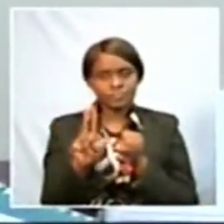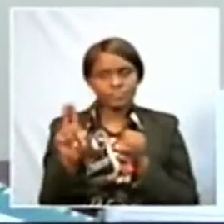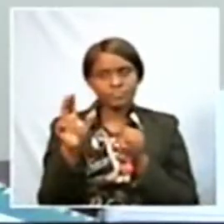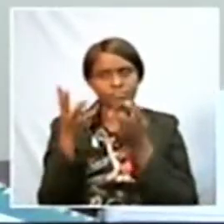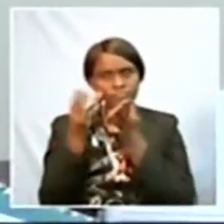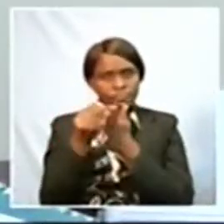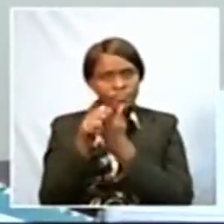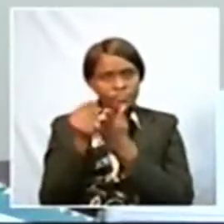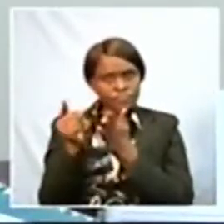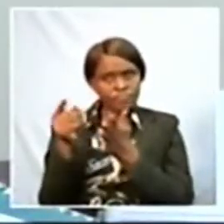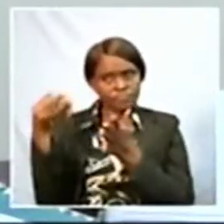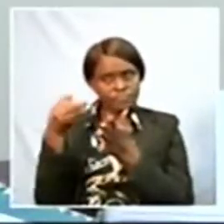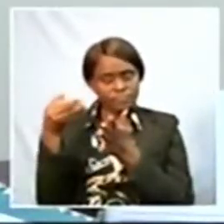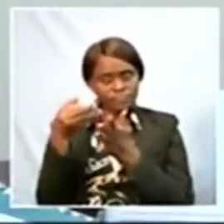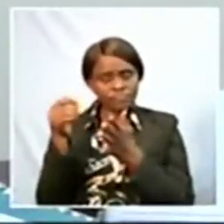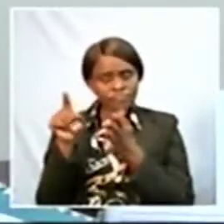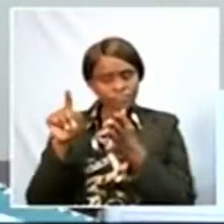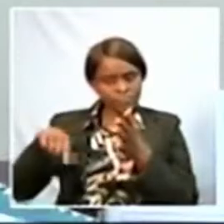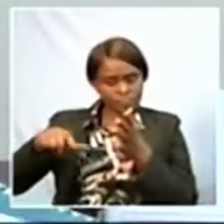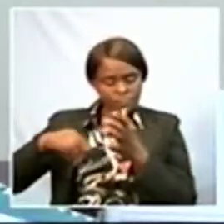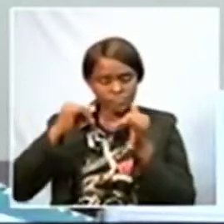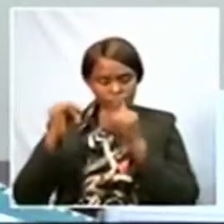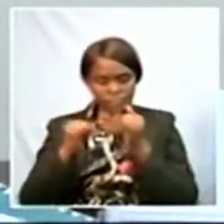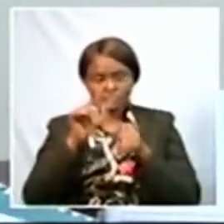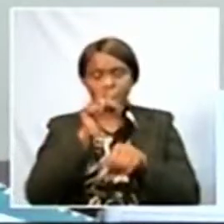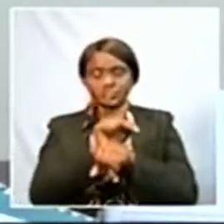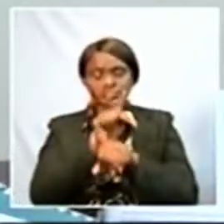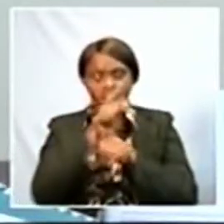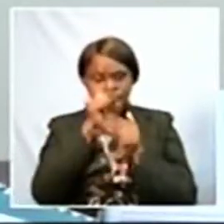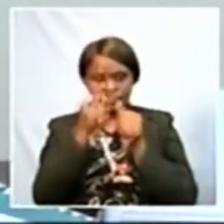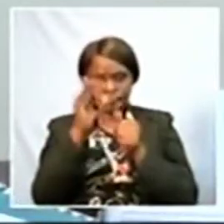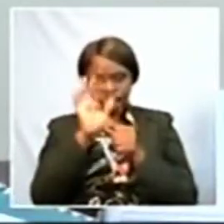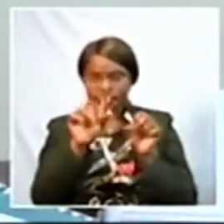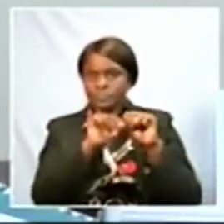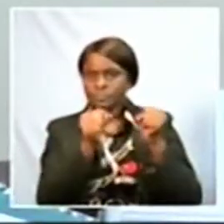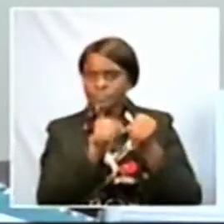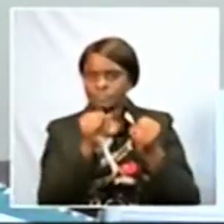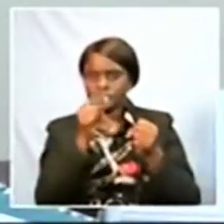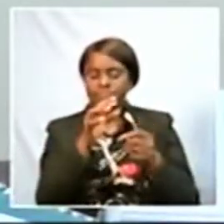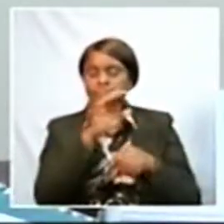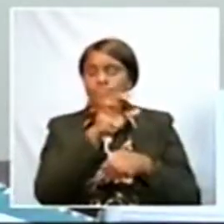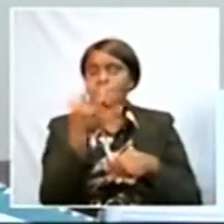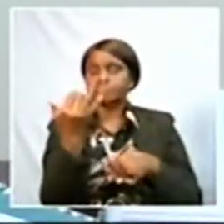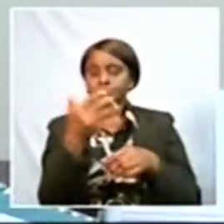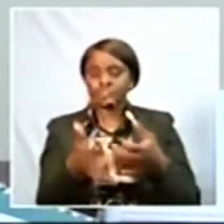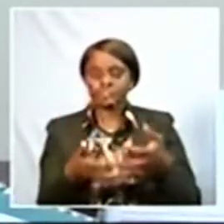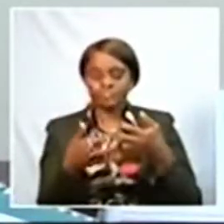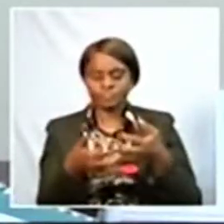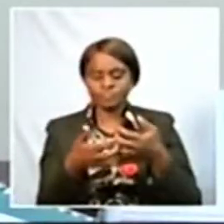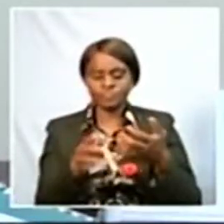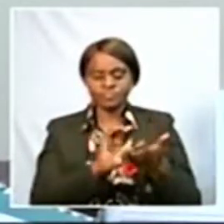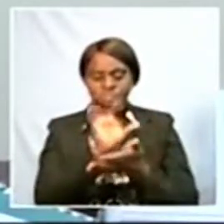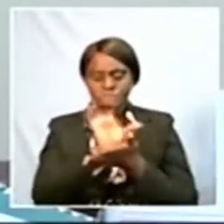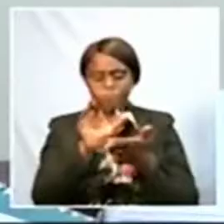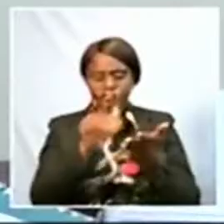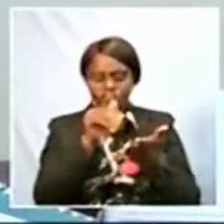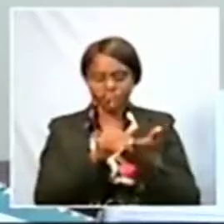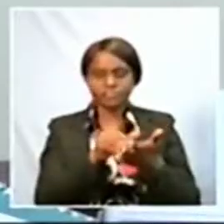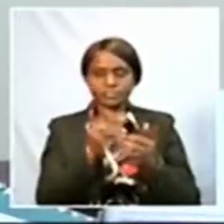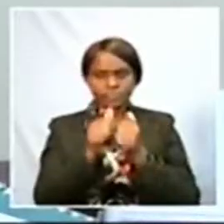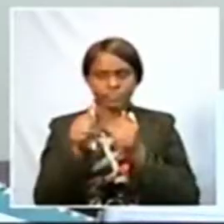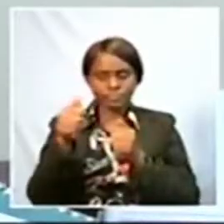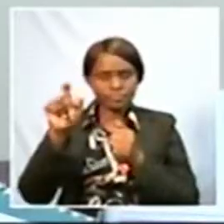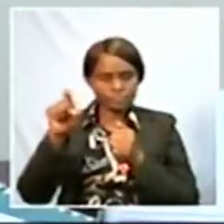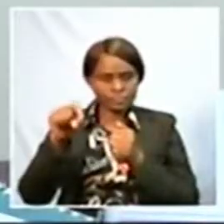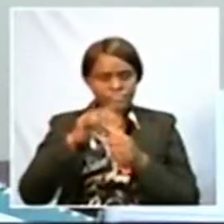accounts and that the delay to implement the project was due to the breakdown of the grader under CHOMA Central constituency, which required